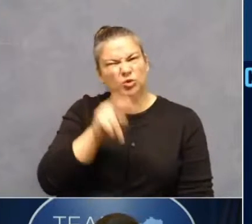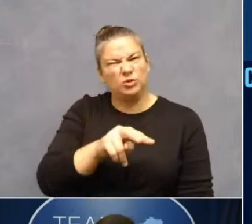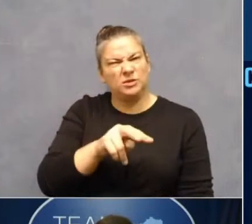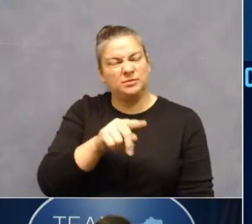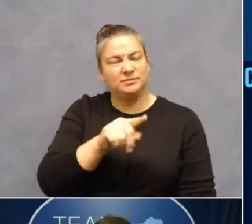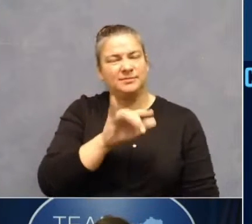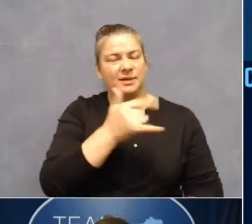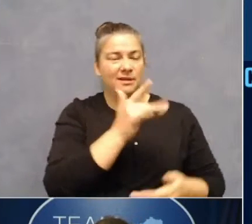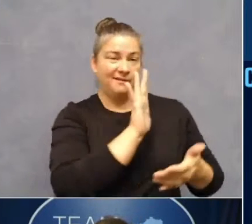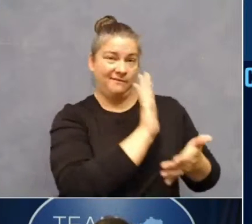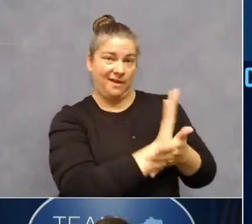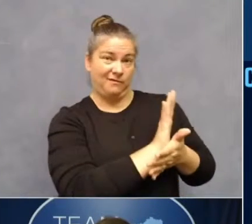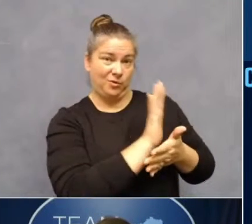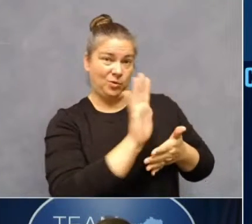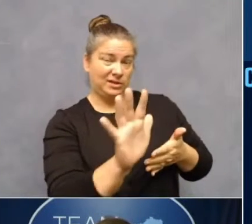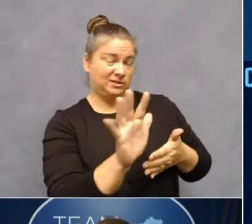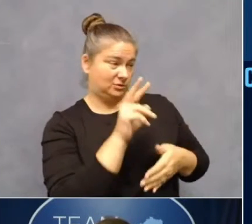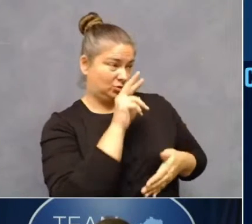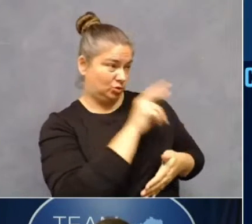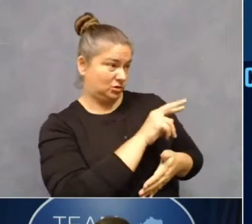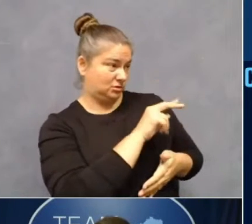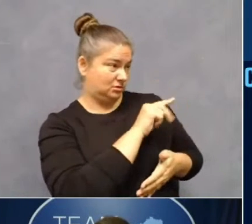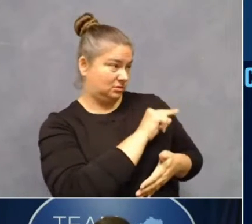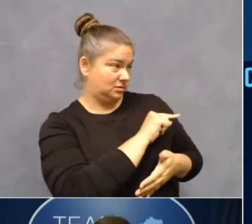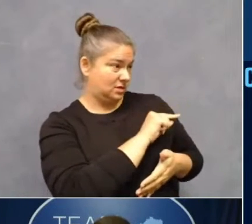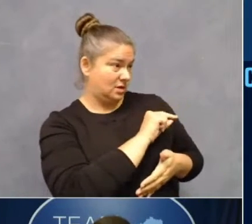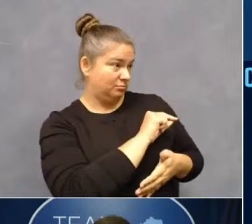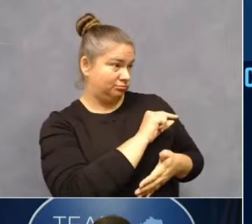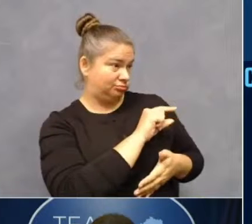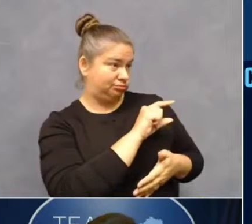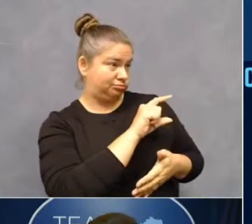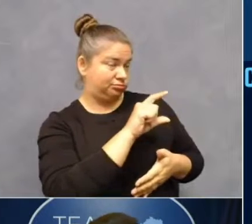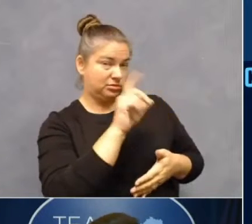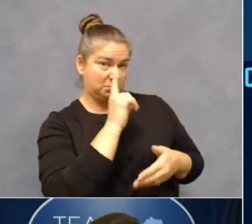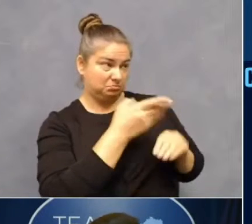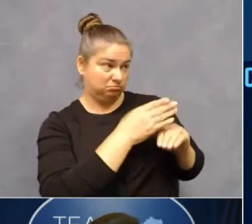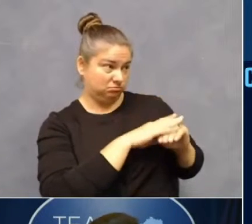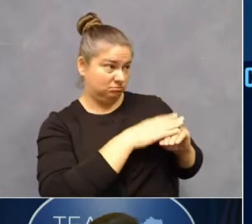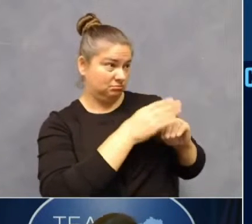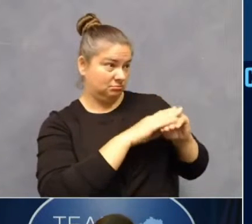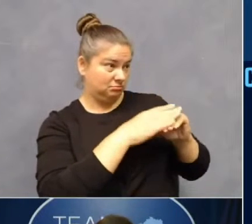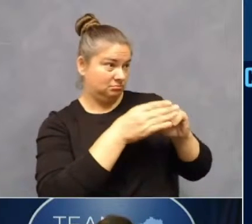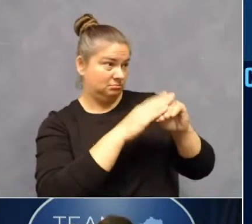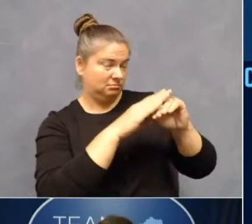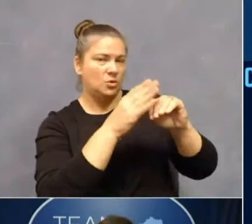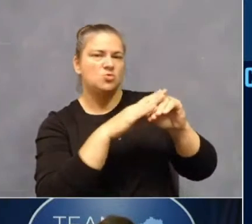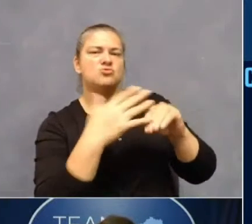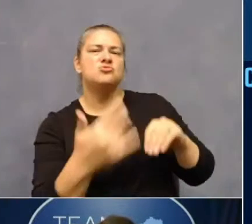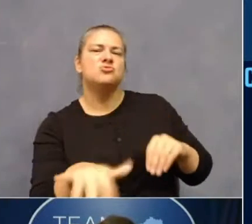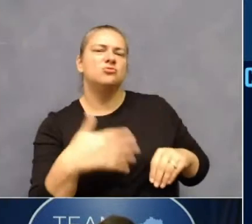incline, it raises some really serious concerns.